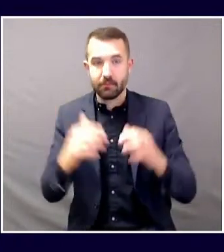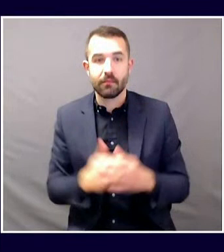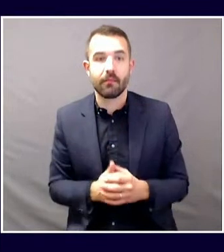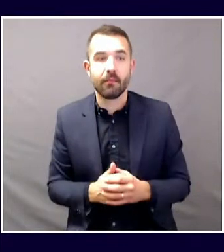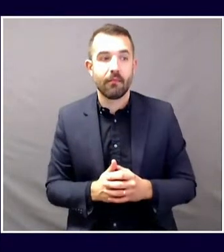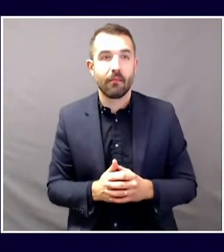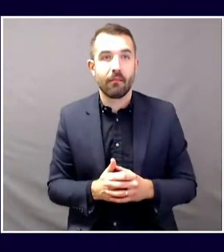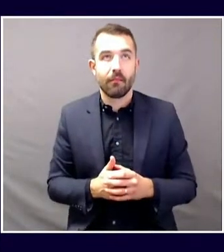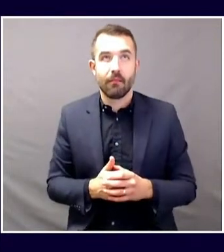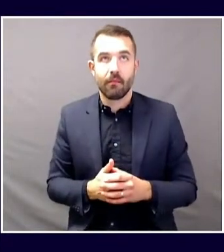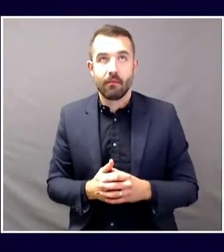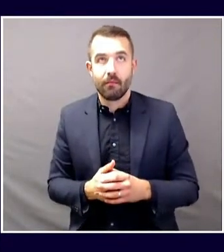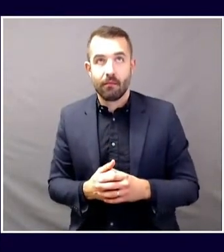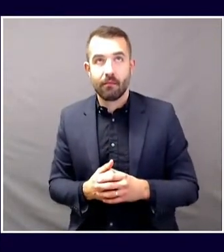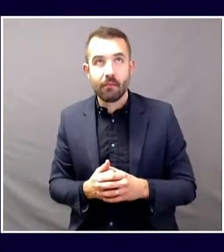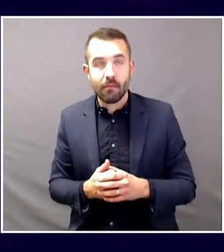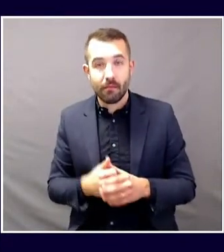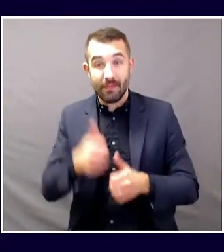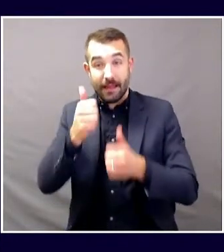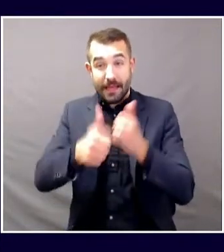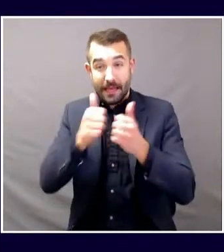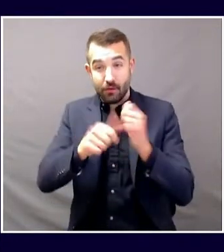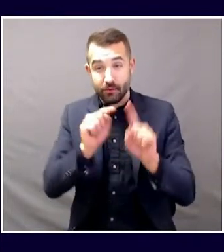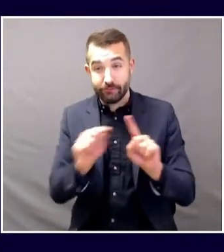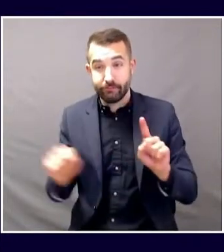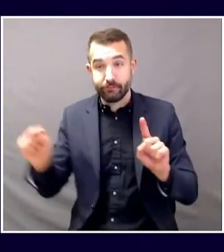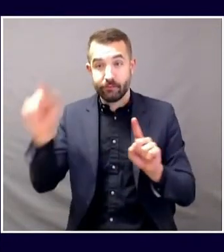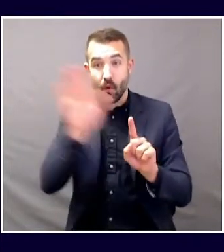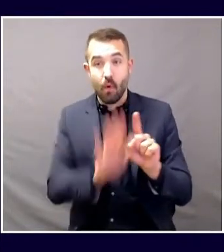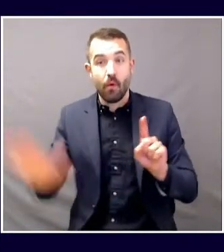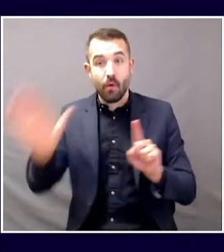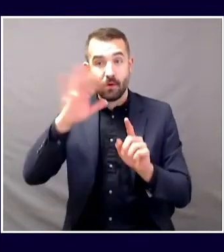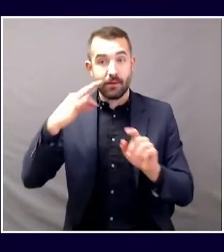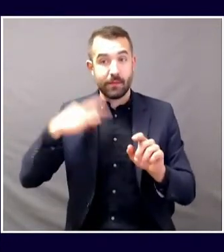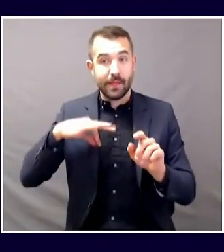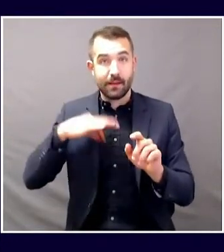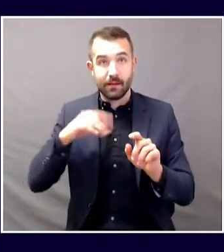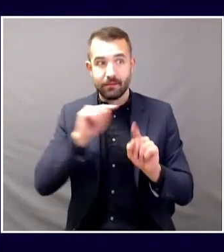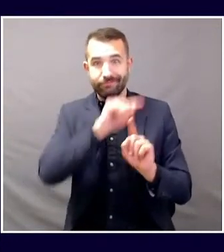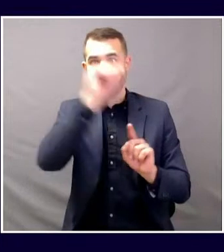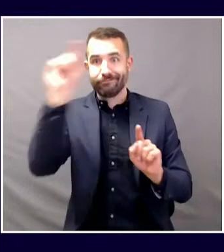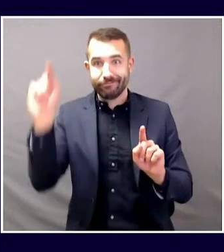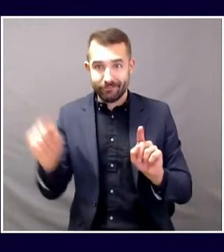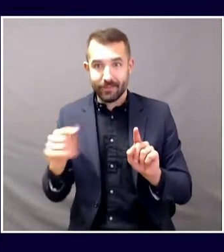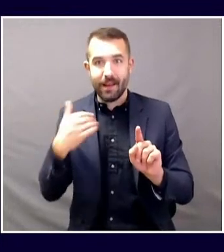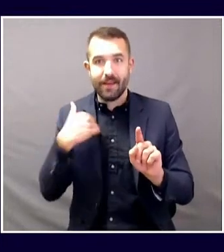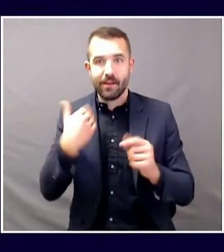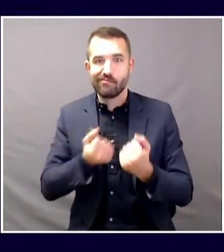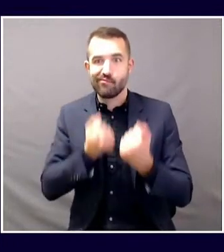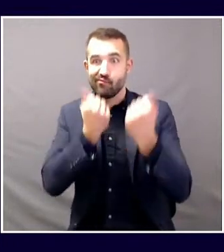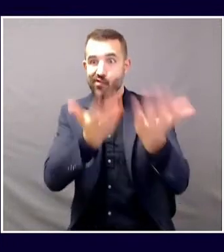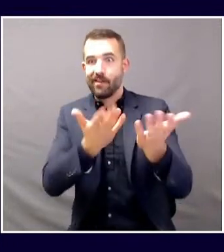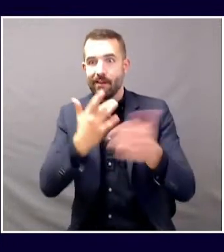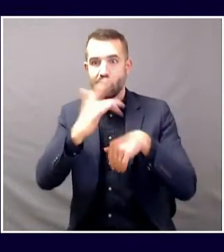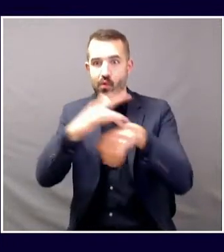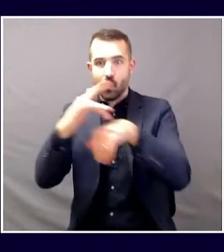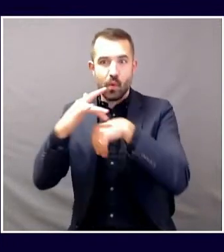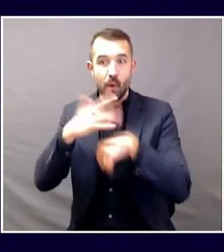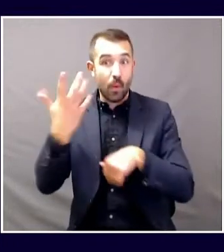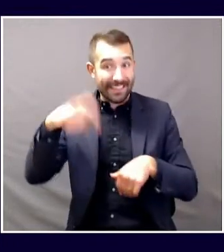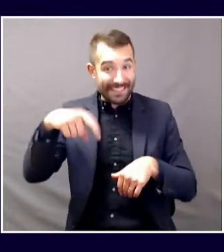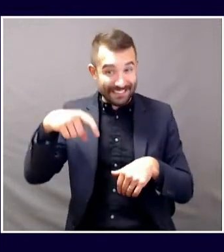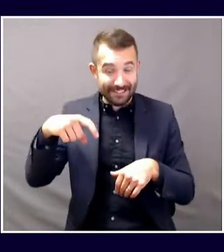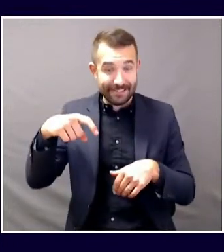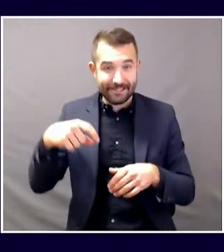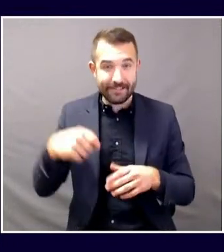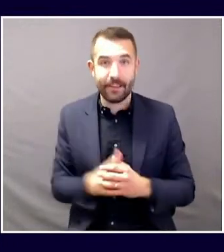basis to make resources available in places where they may be more needed. The corollary strategy is to not move